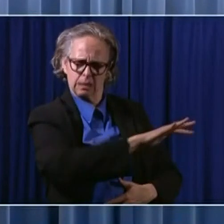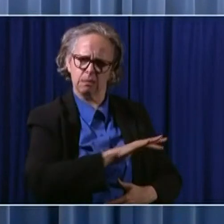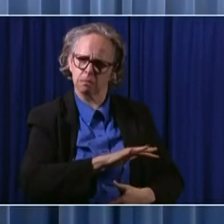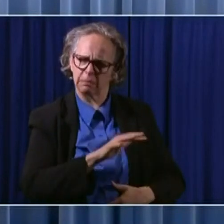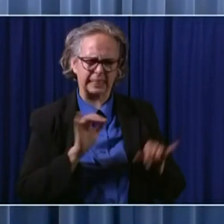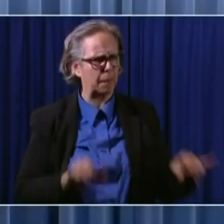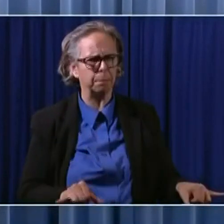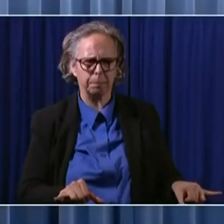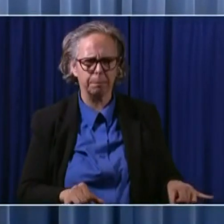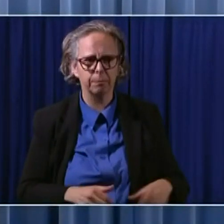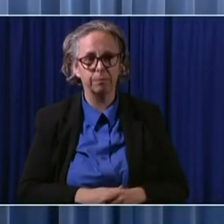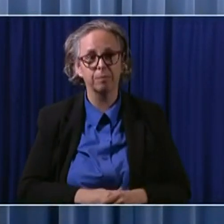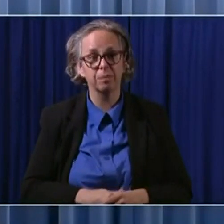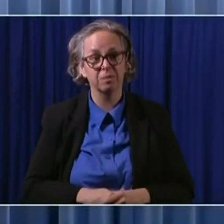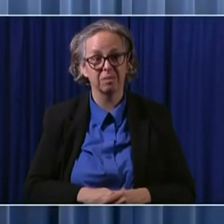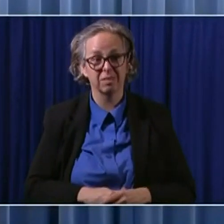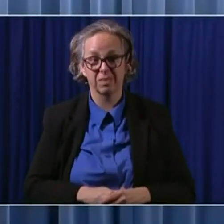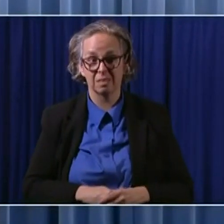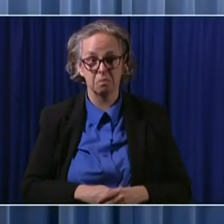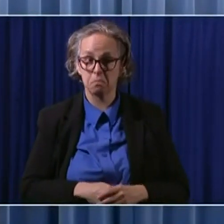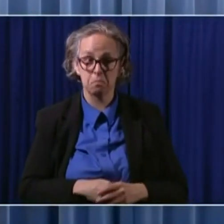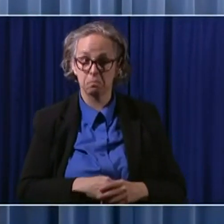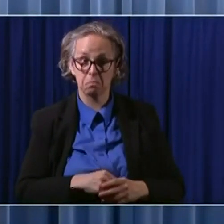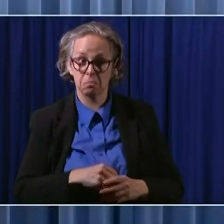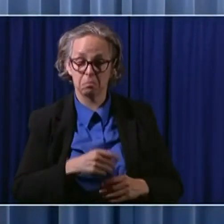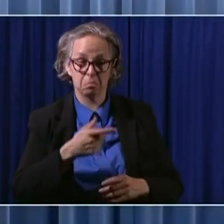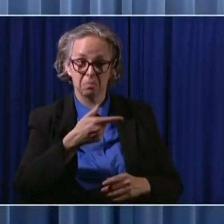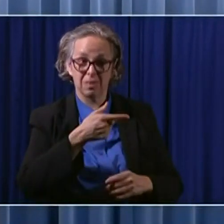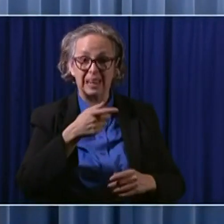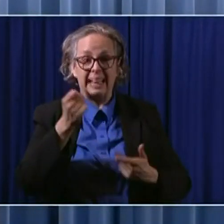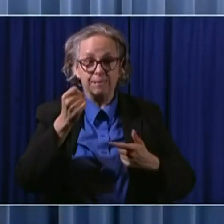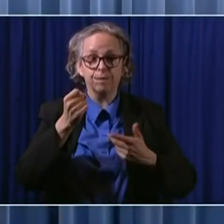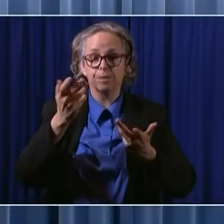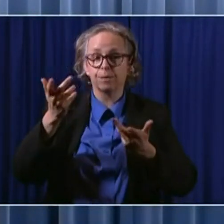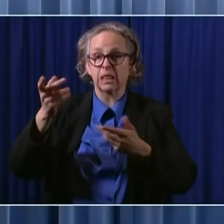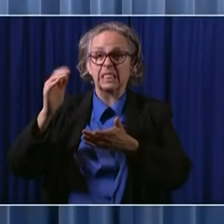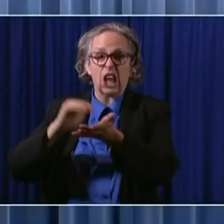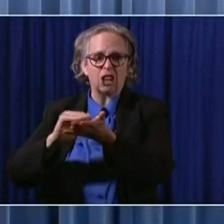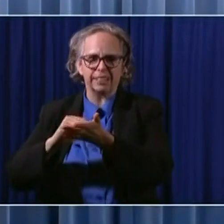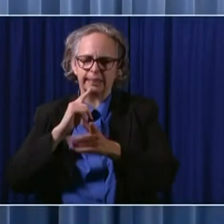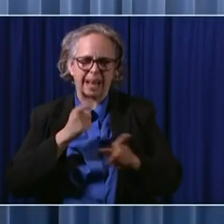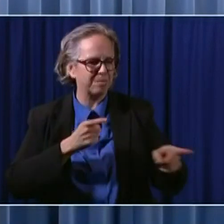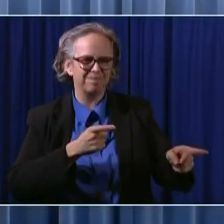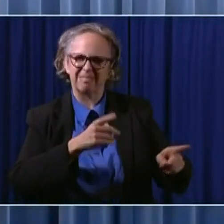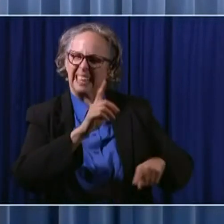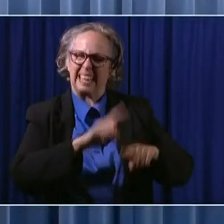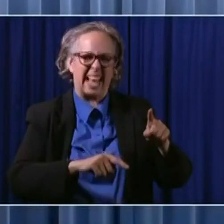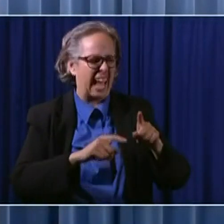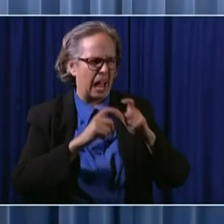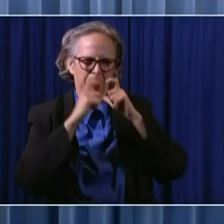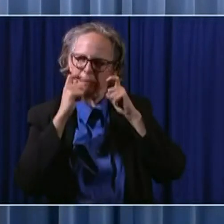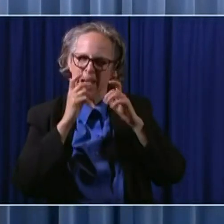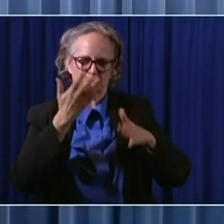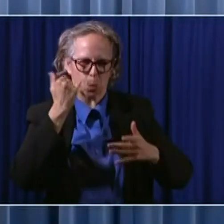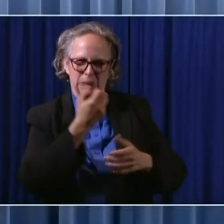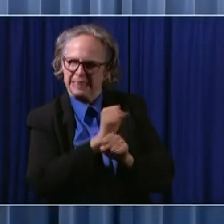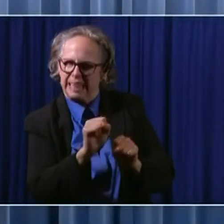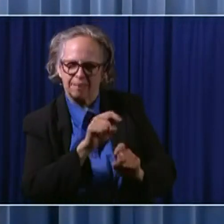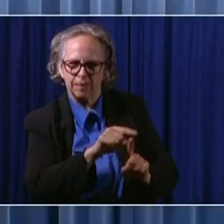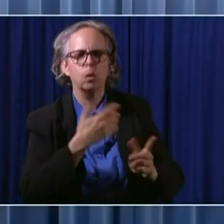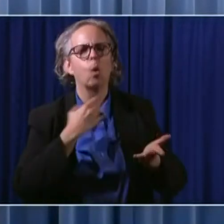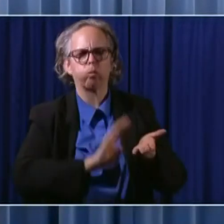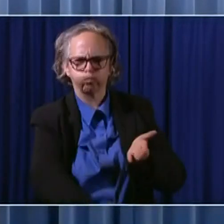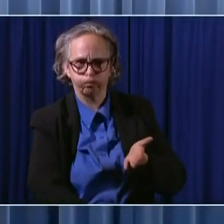does not require a person to wear a mask if their physician advises against it, if wearing a mask is prohibited by federal